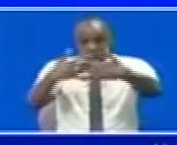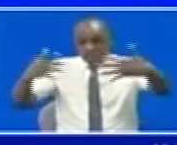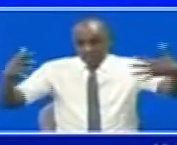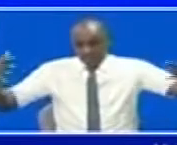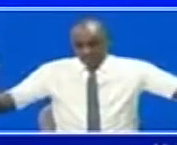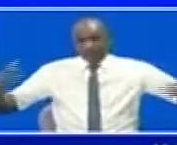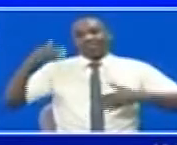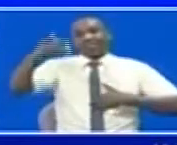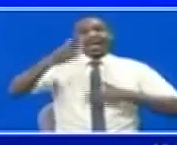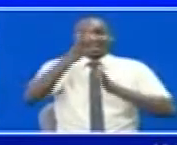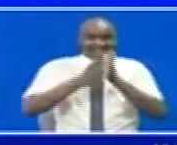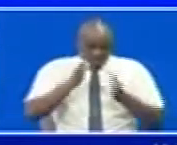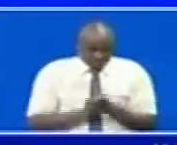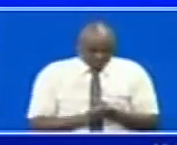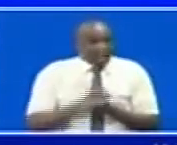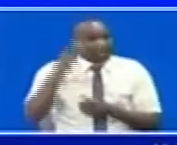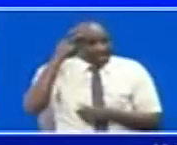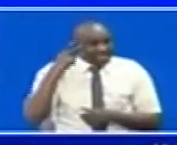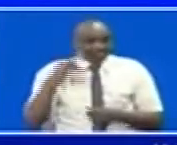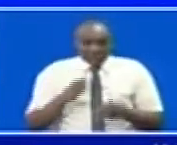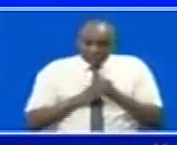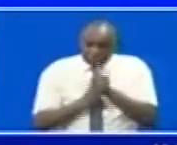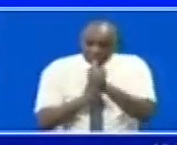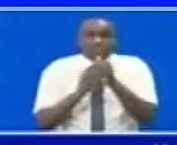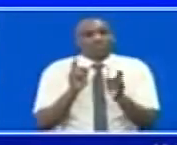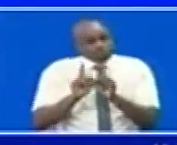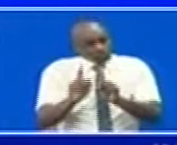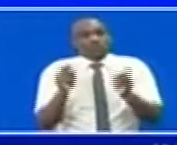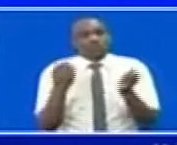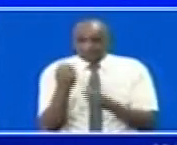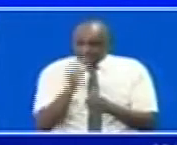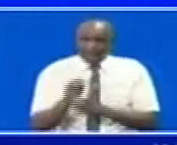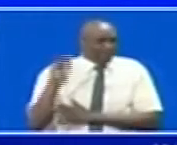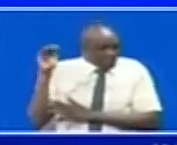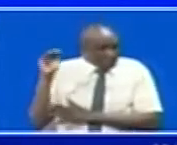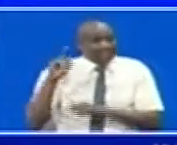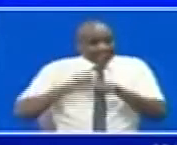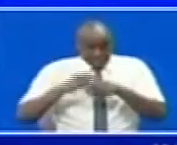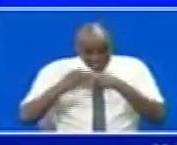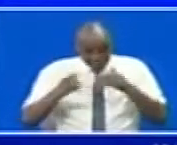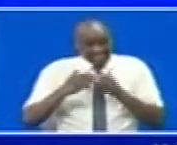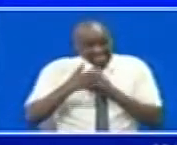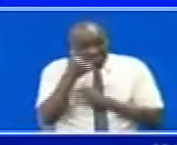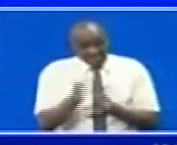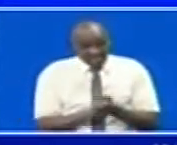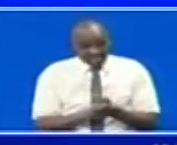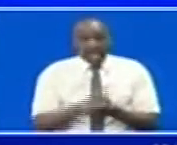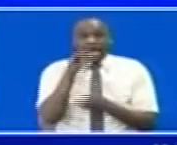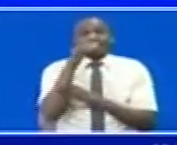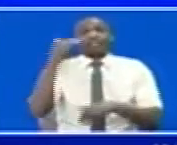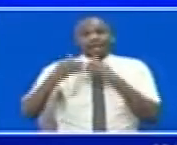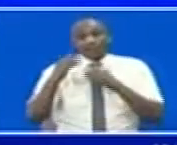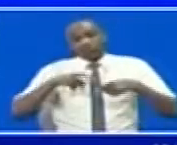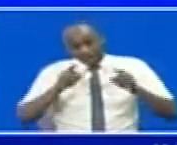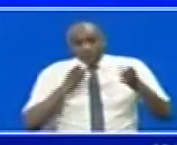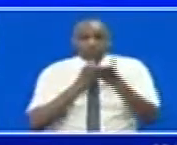the railway tracks. Parents have to escort their children to school at dawn, while those living near the railway beg their neighbors to